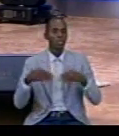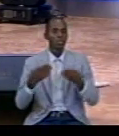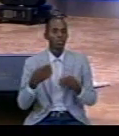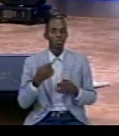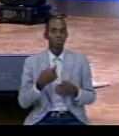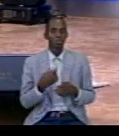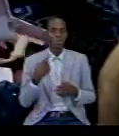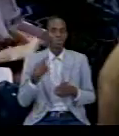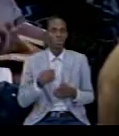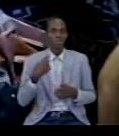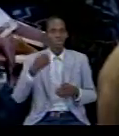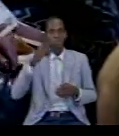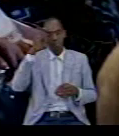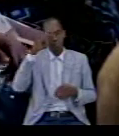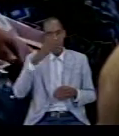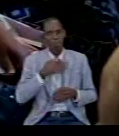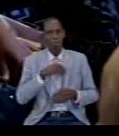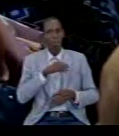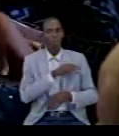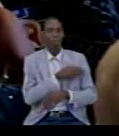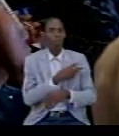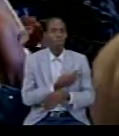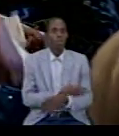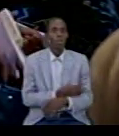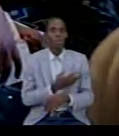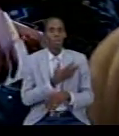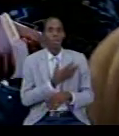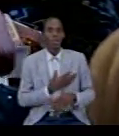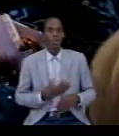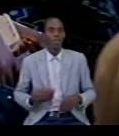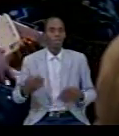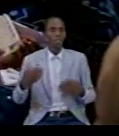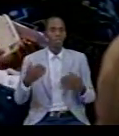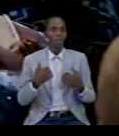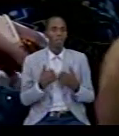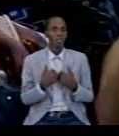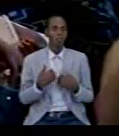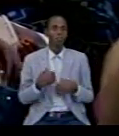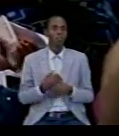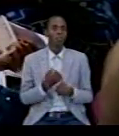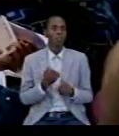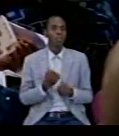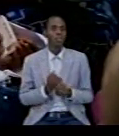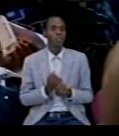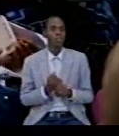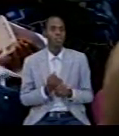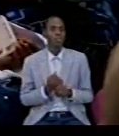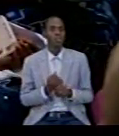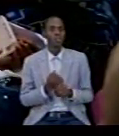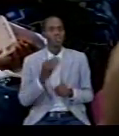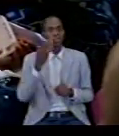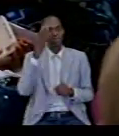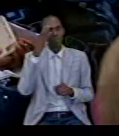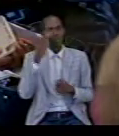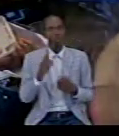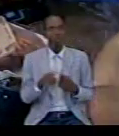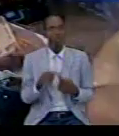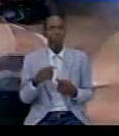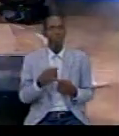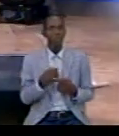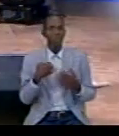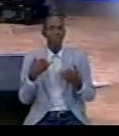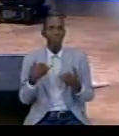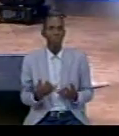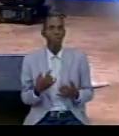wisdom and might, and has who has given me wisdom and might, and you have made known unto me